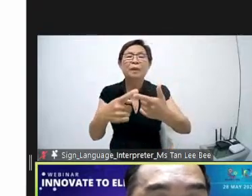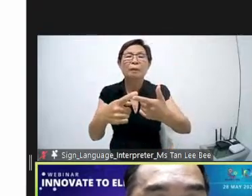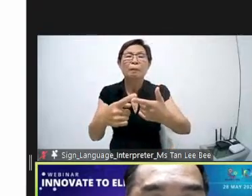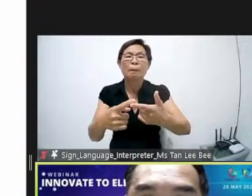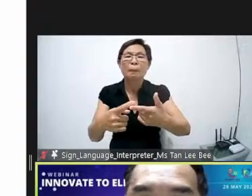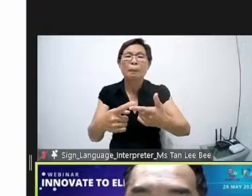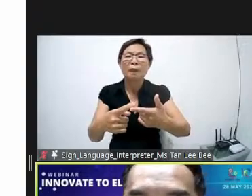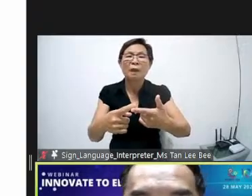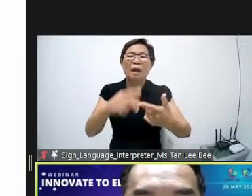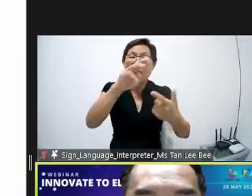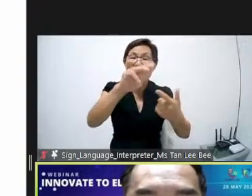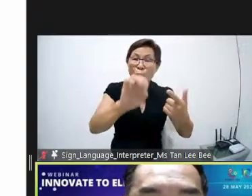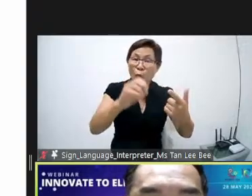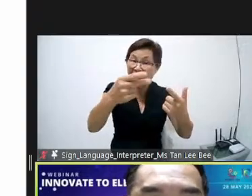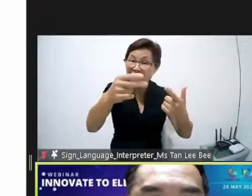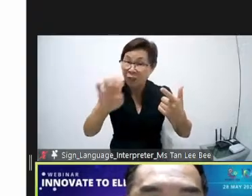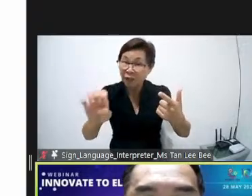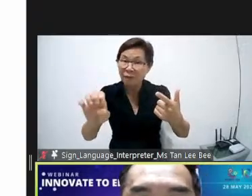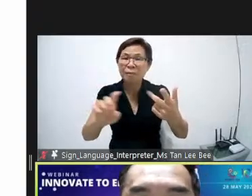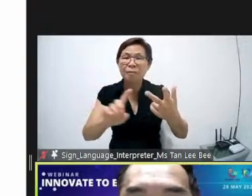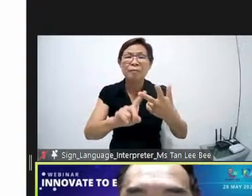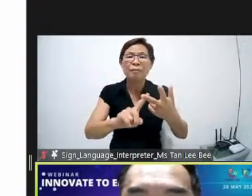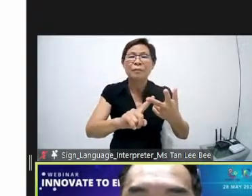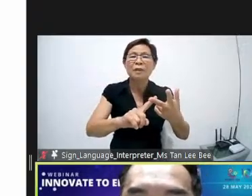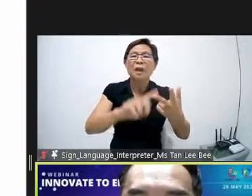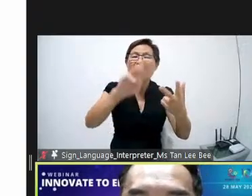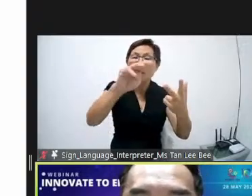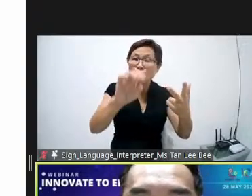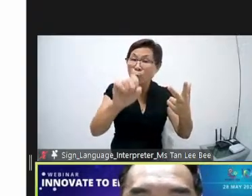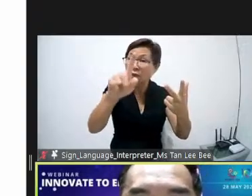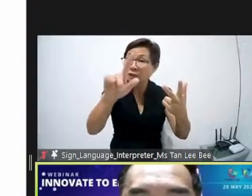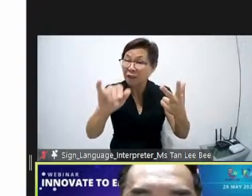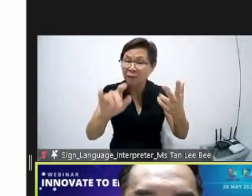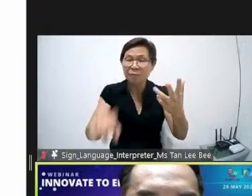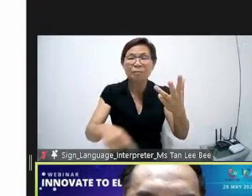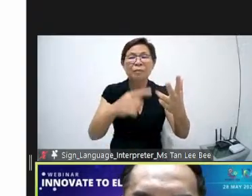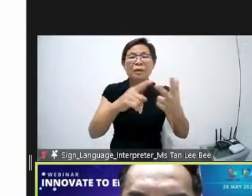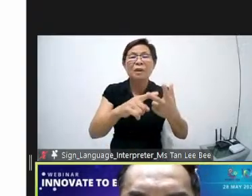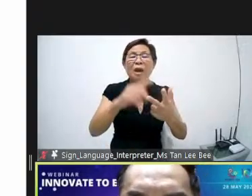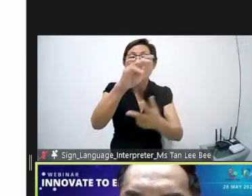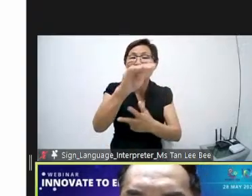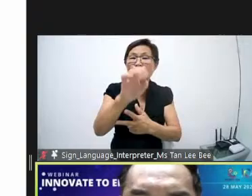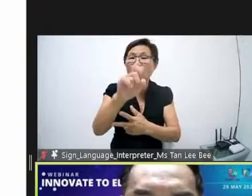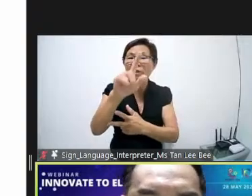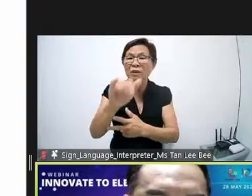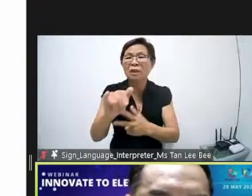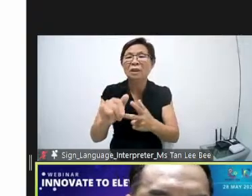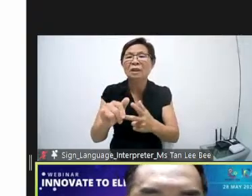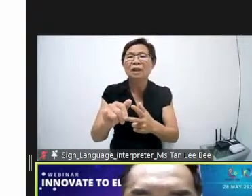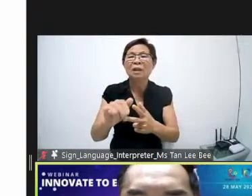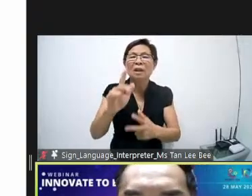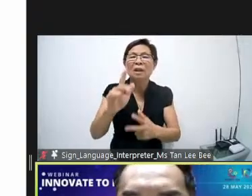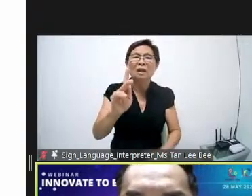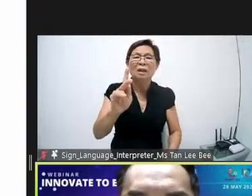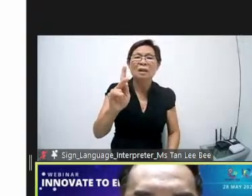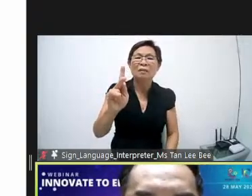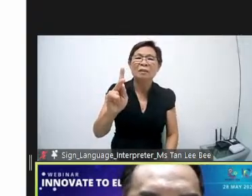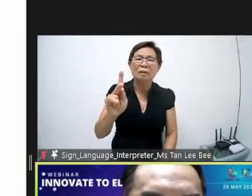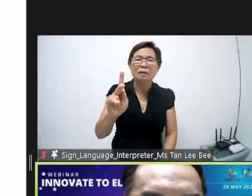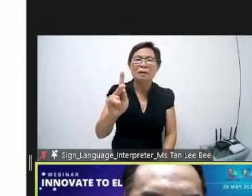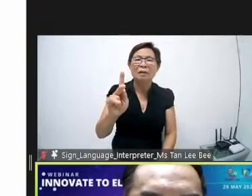Also, we have Ministry of Education, Ministry of Science, Technology and Innovation, whereby they have Yayasan Inovasi Malaysia. They